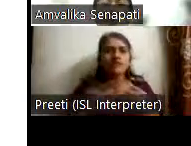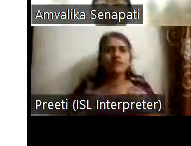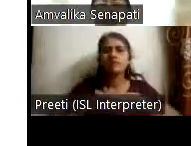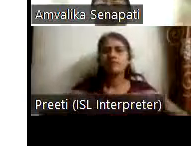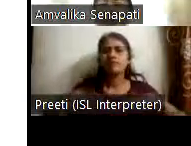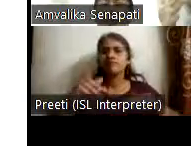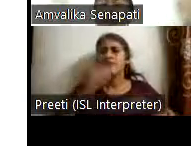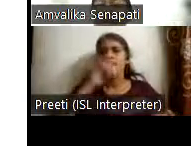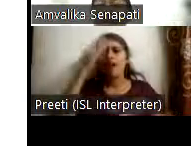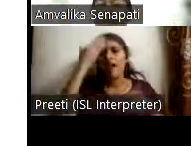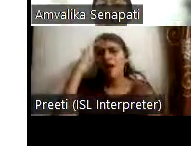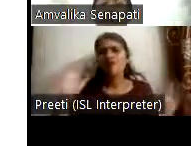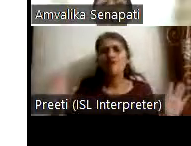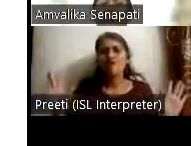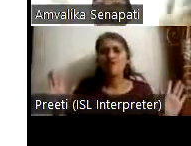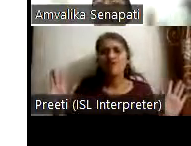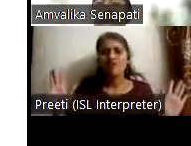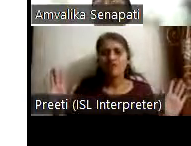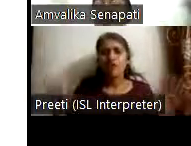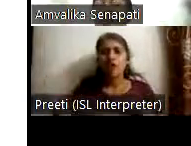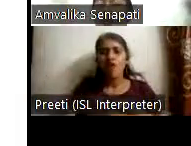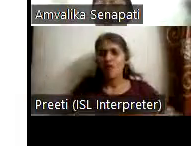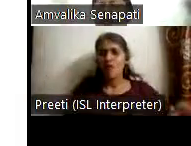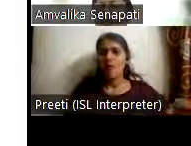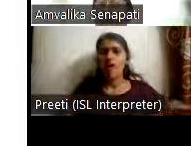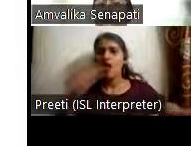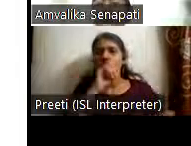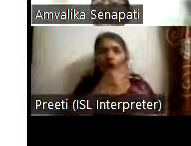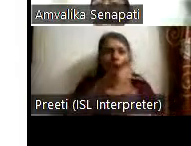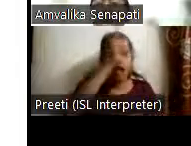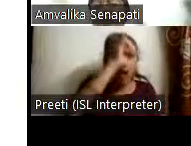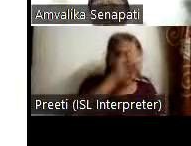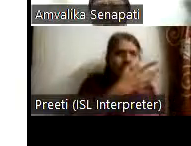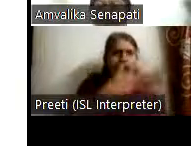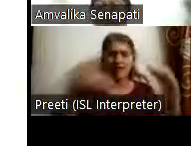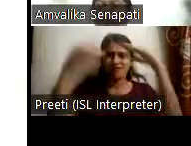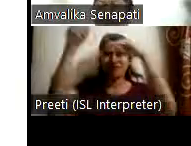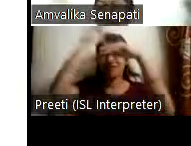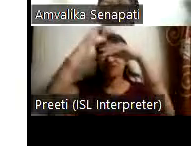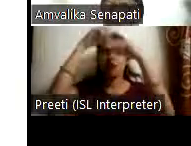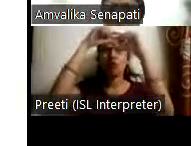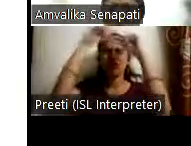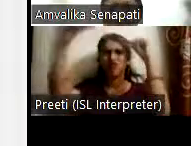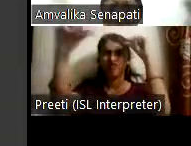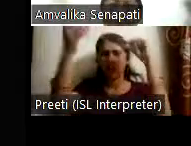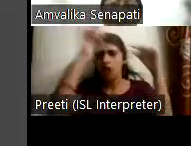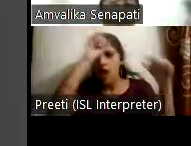any obstruction at that body level cannot be beyond a particular width. Otherwise, the person will hit into that object.